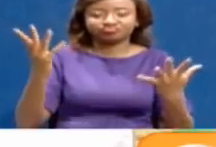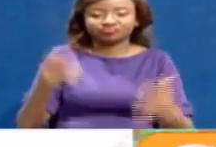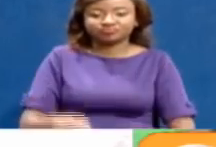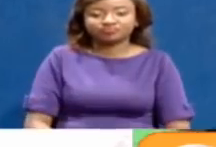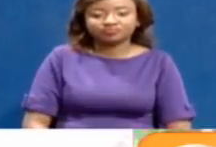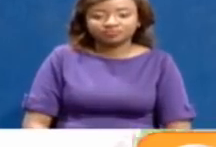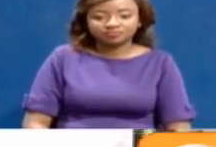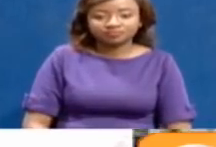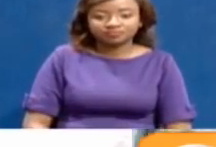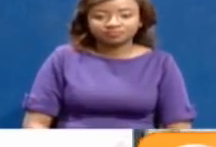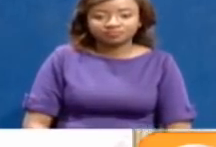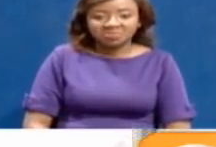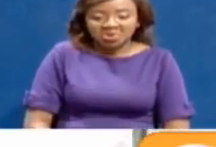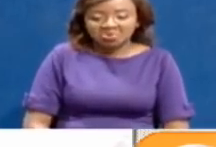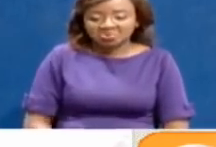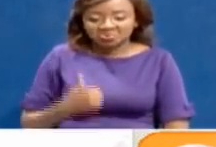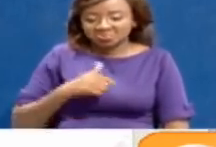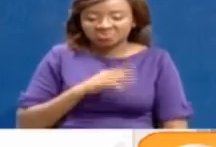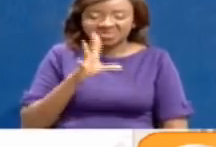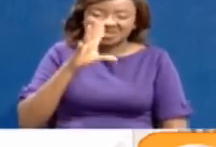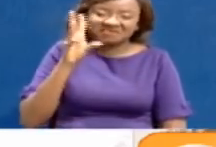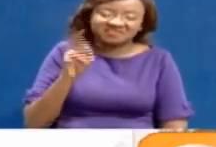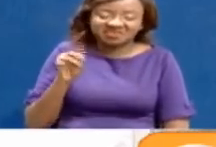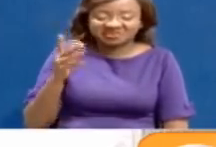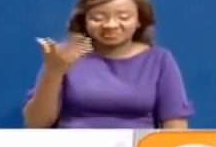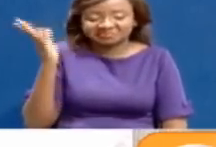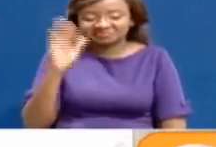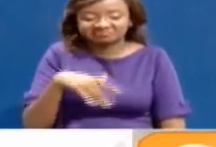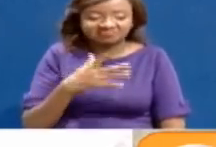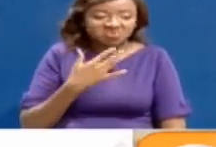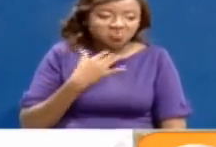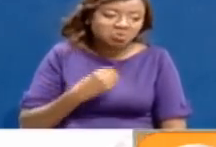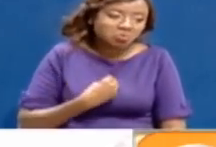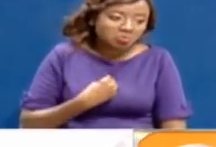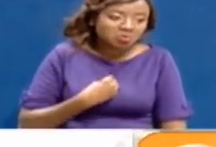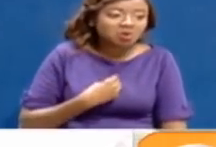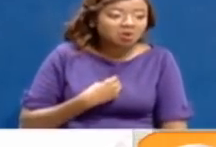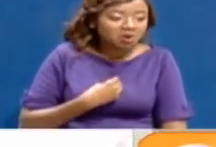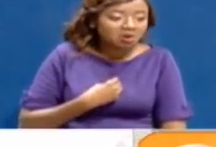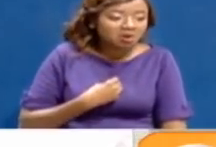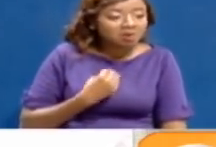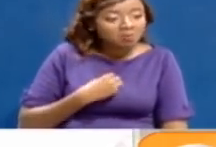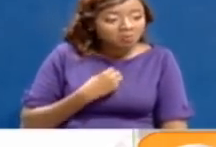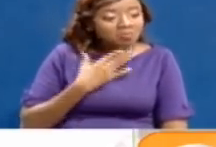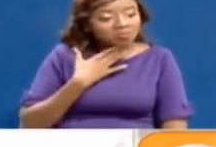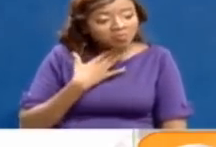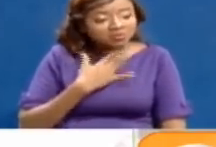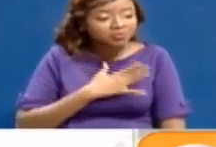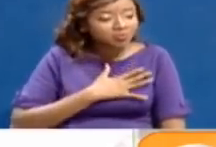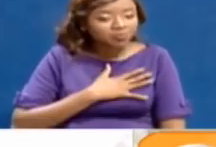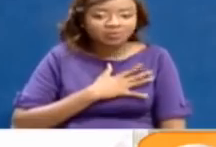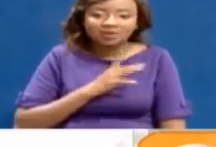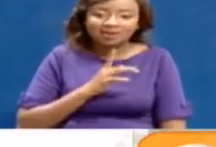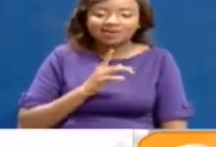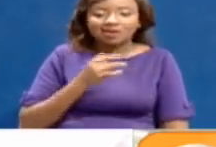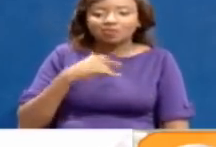don't make something because we are in Africa and we want sympathy that, you know, we tell the government buy this from